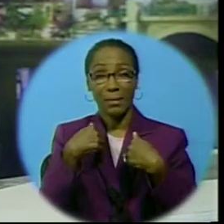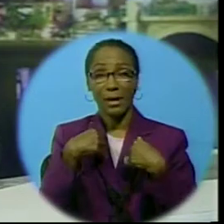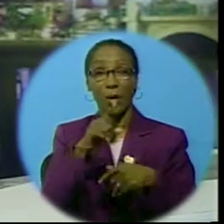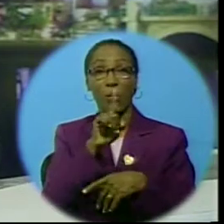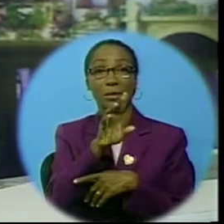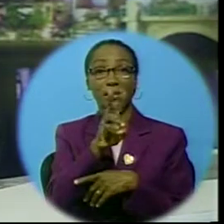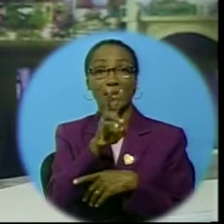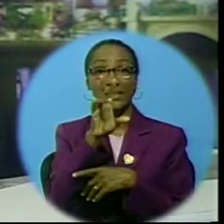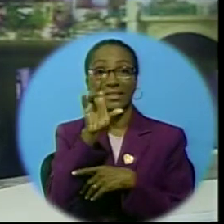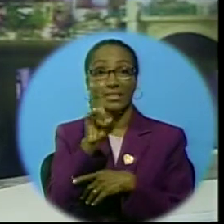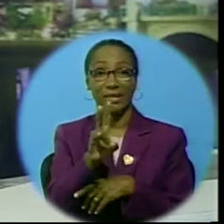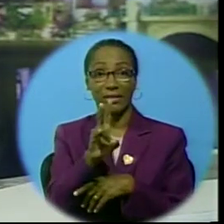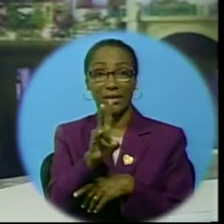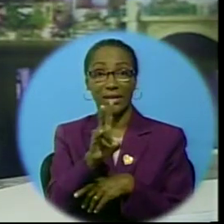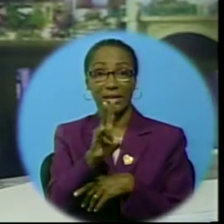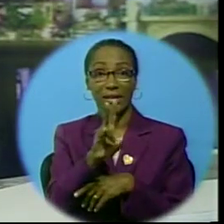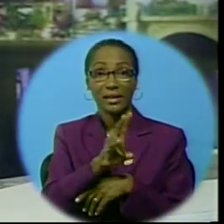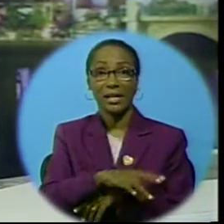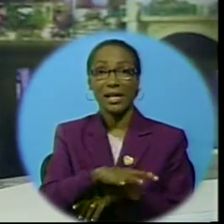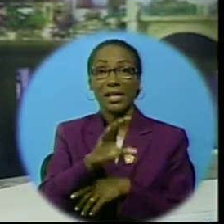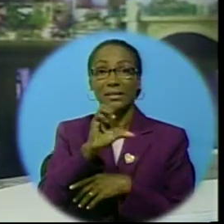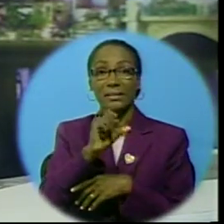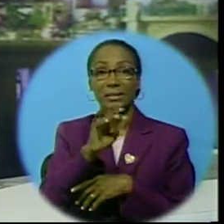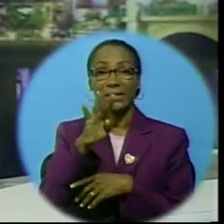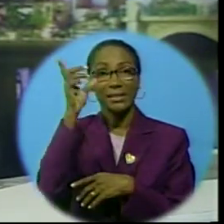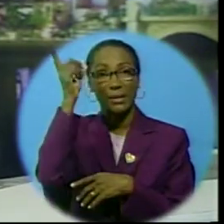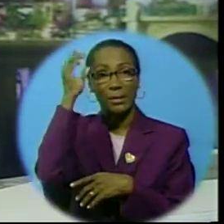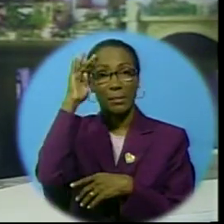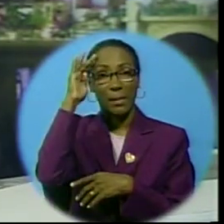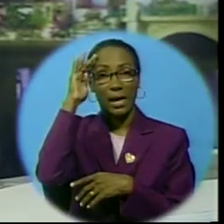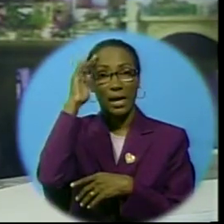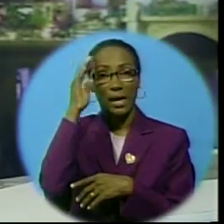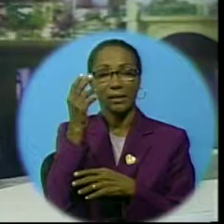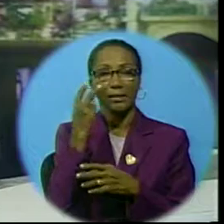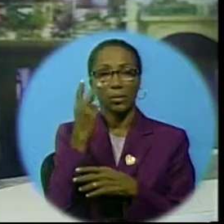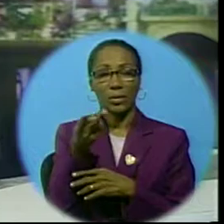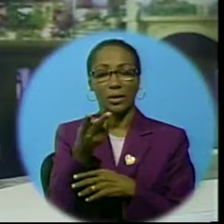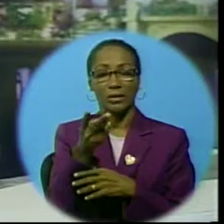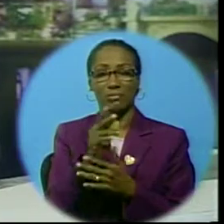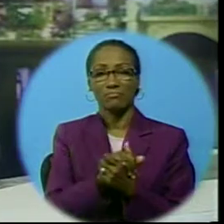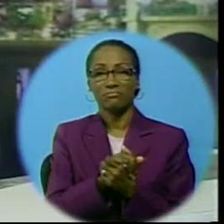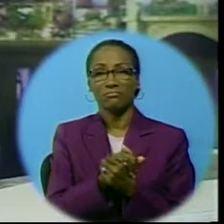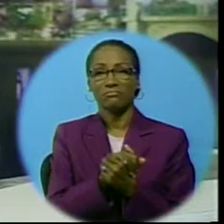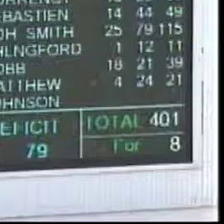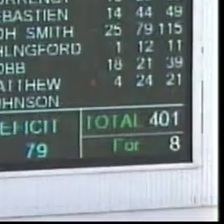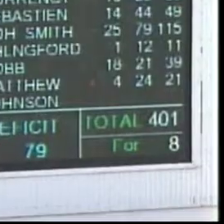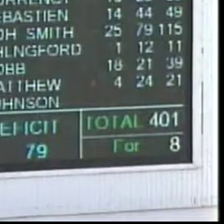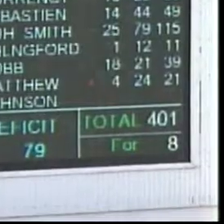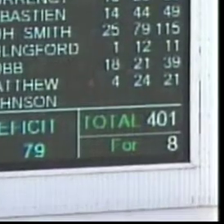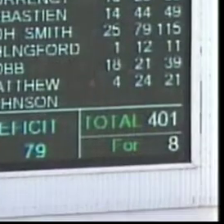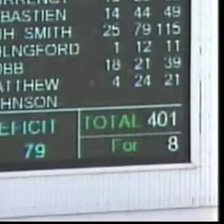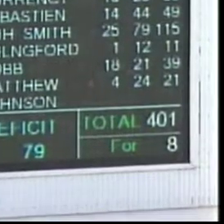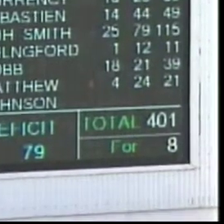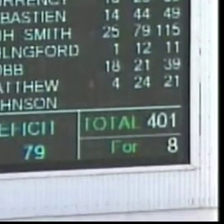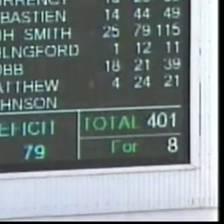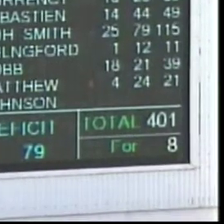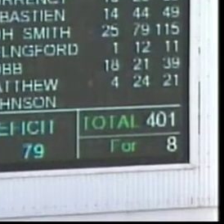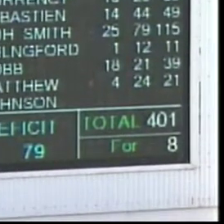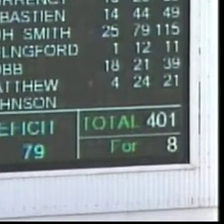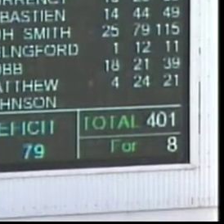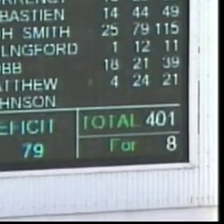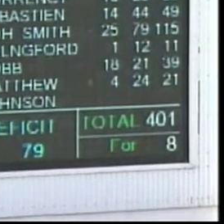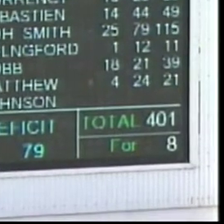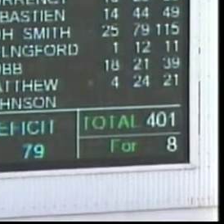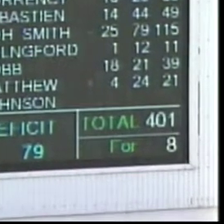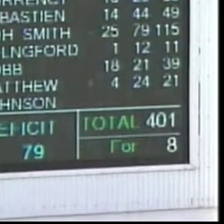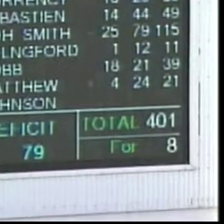Chase making 65. CBC's Damien Best was there for the day's first session. Barbados hunting for 2 wickets. The